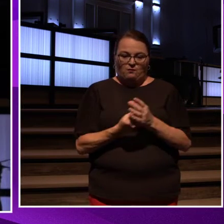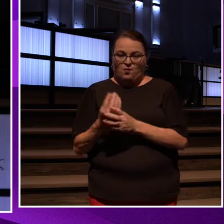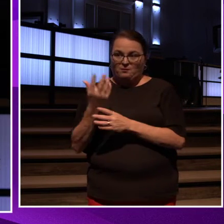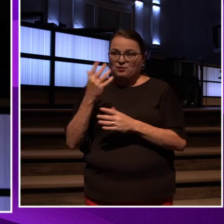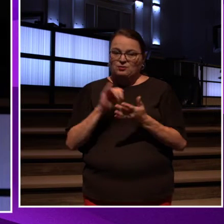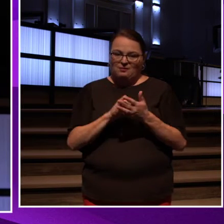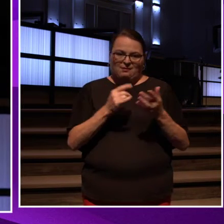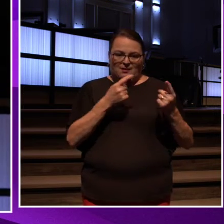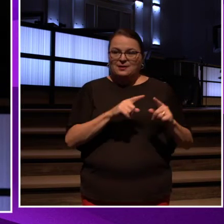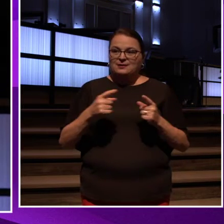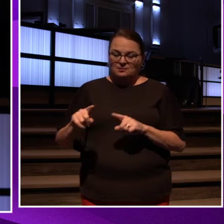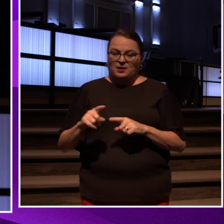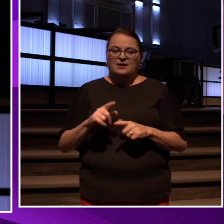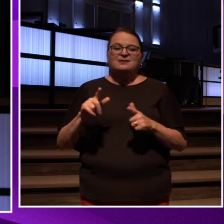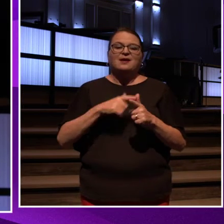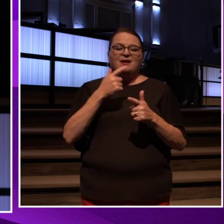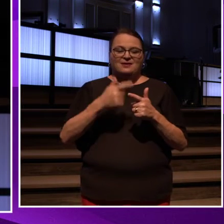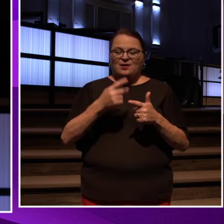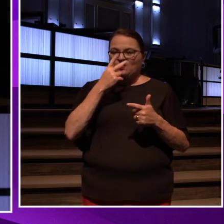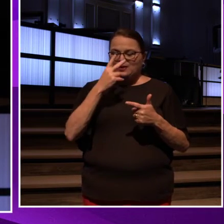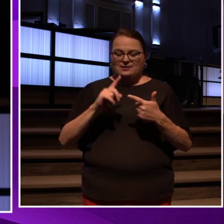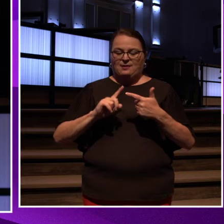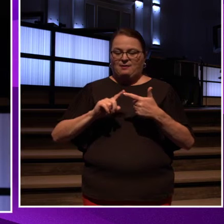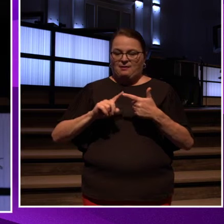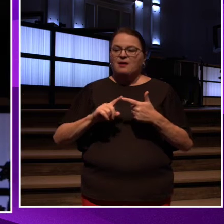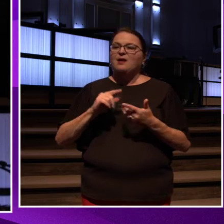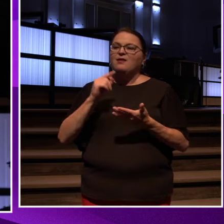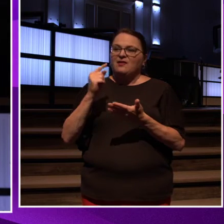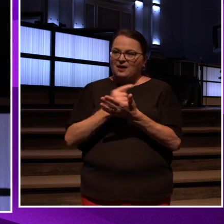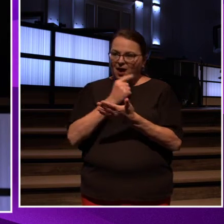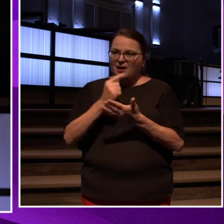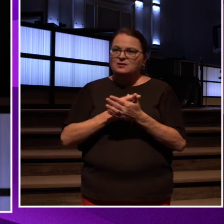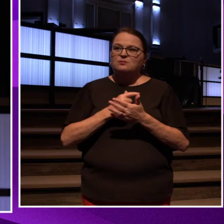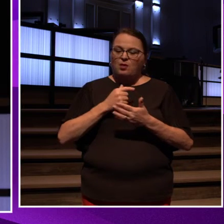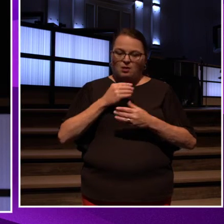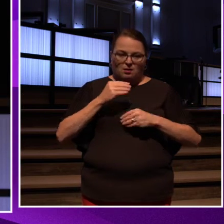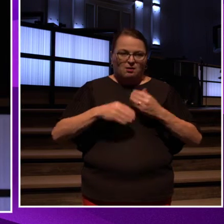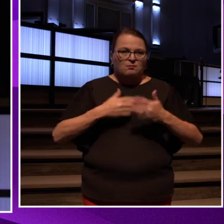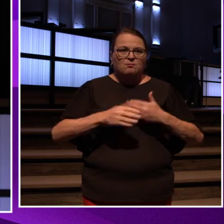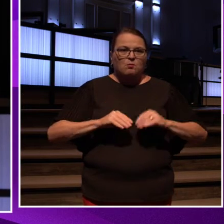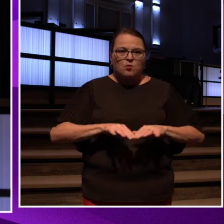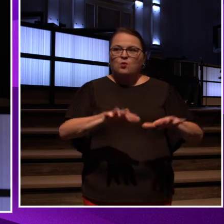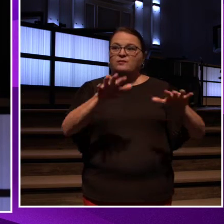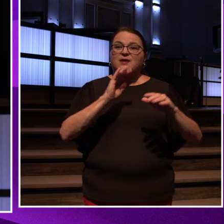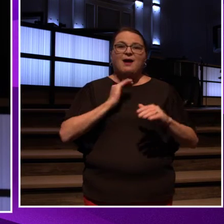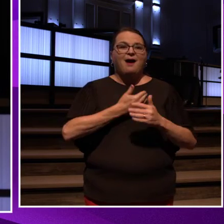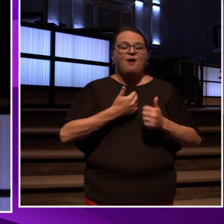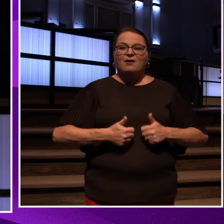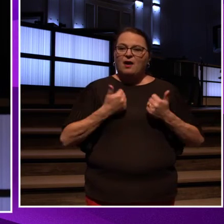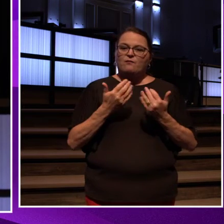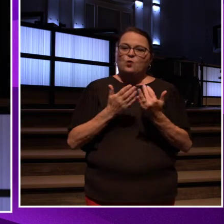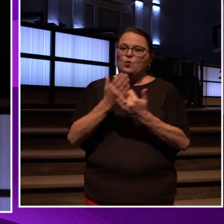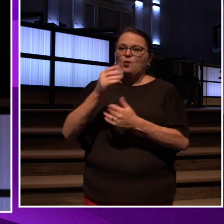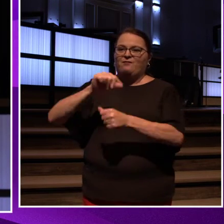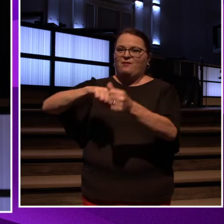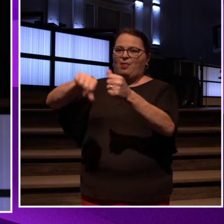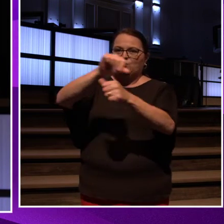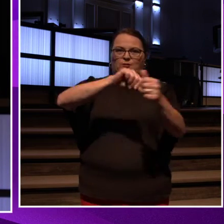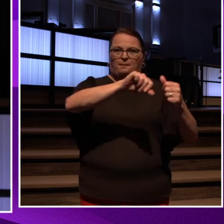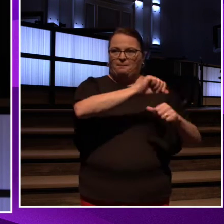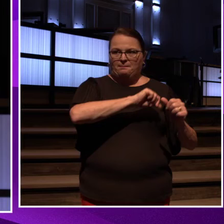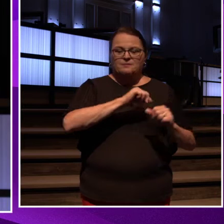takes place, and then we see that the gospel moves in our life through fellowship, the fellowship of the gospel,